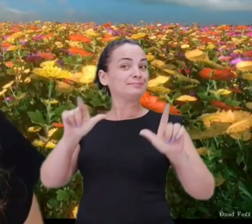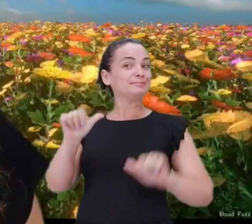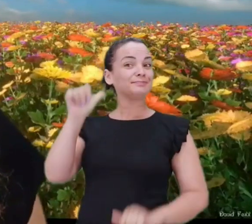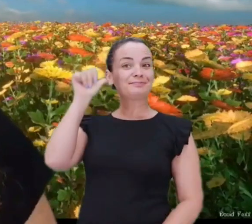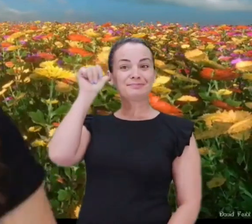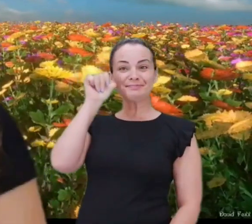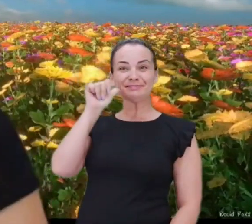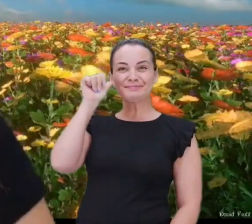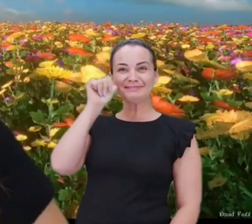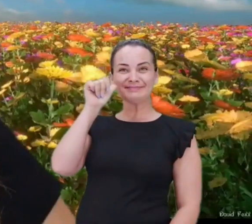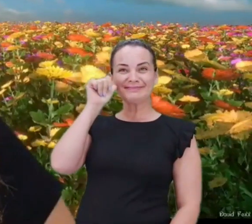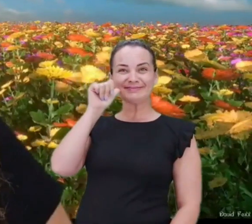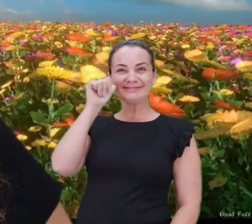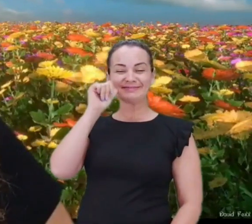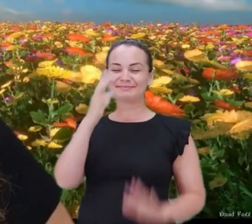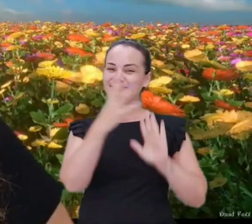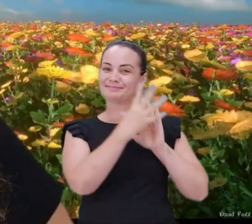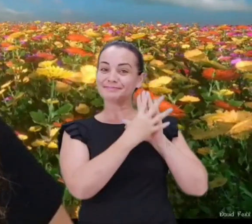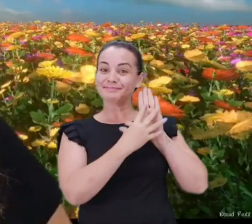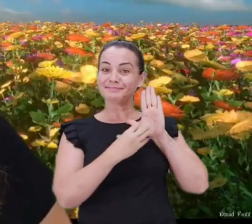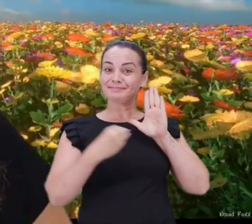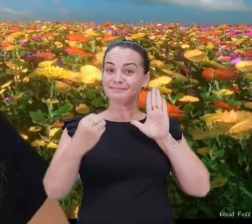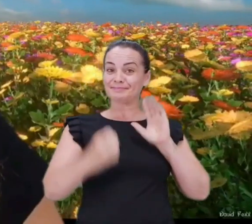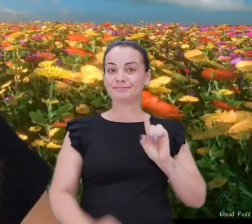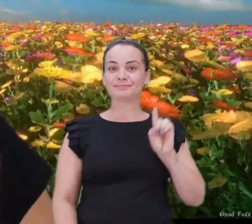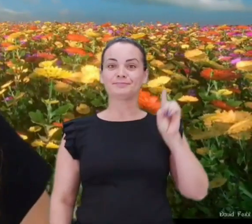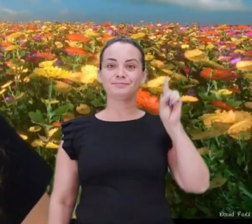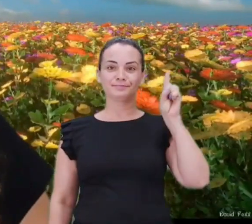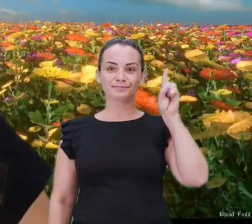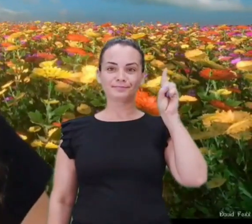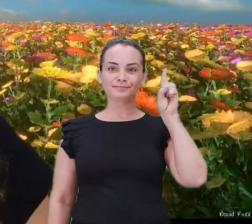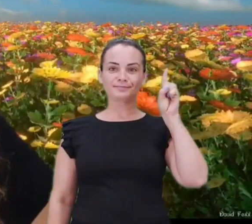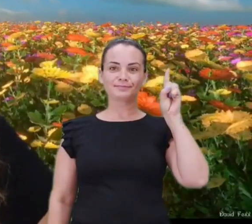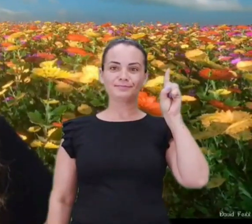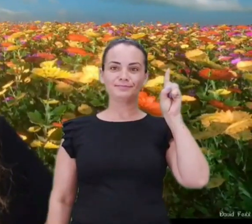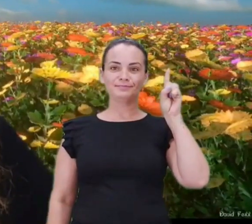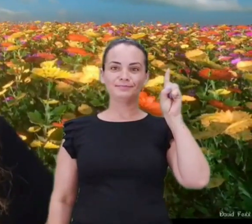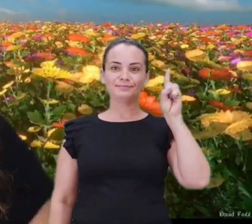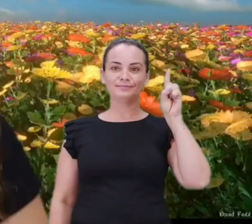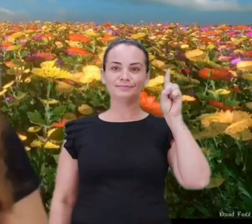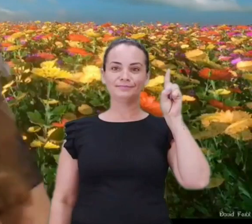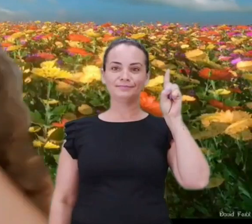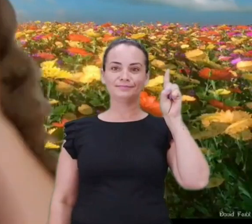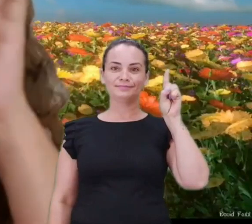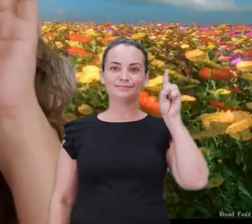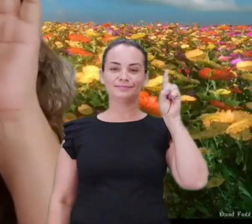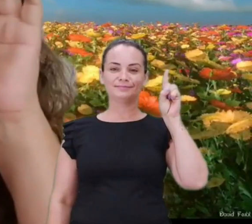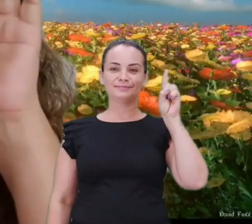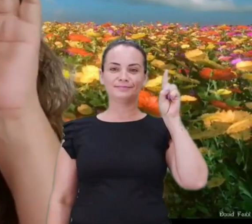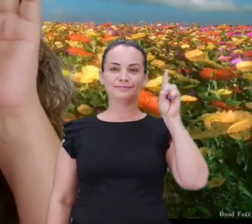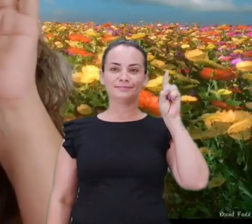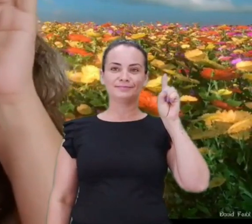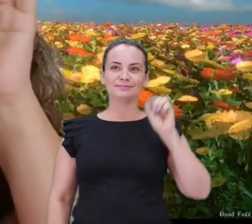Women's Day! Repeat, student. Happy Women's Day!